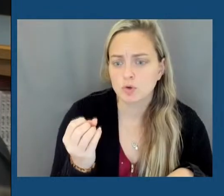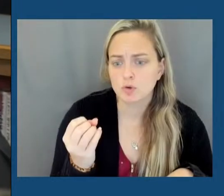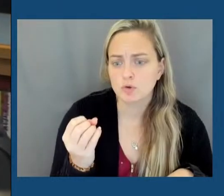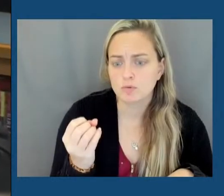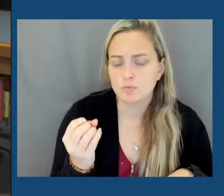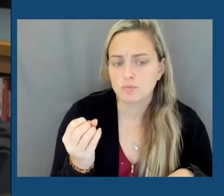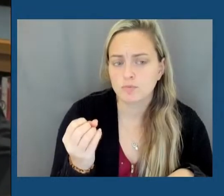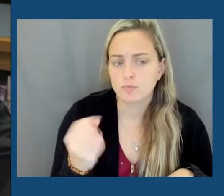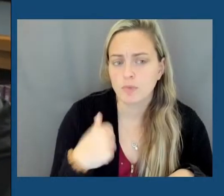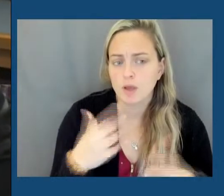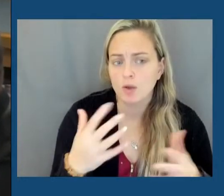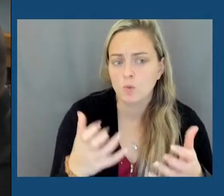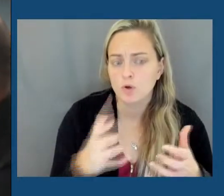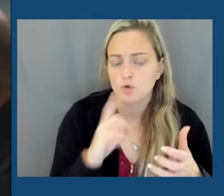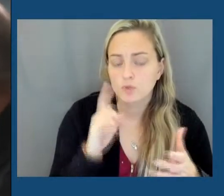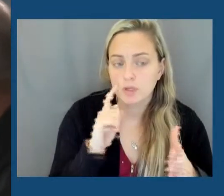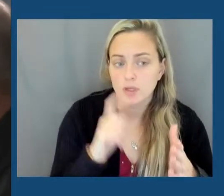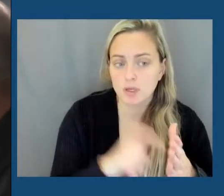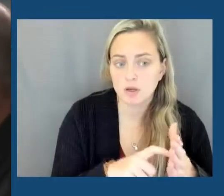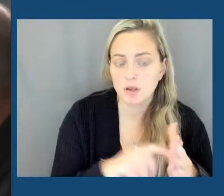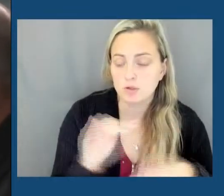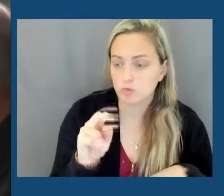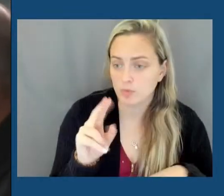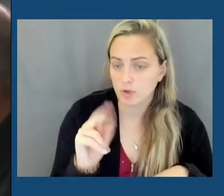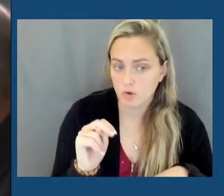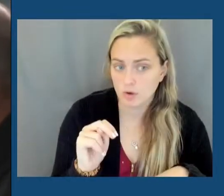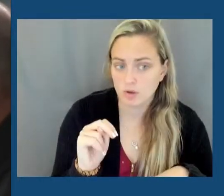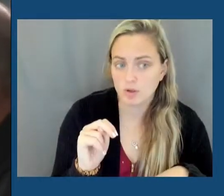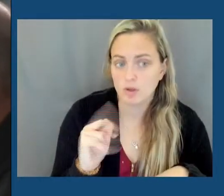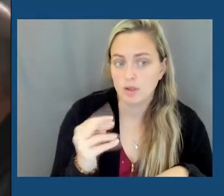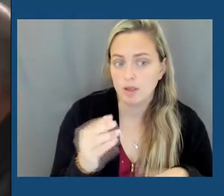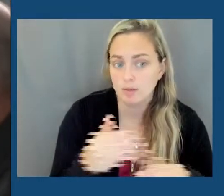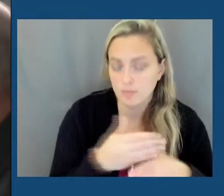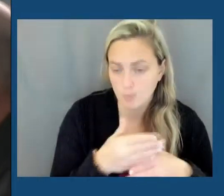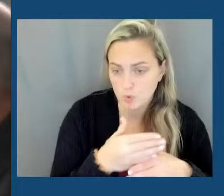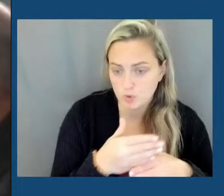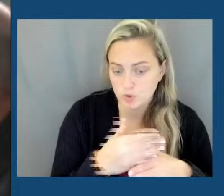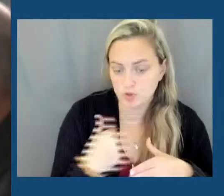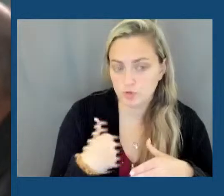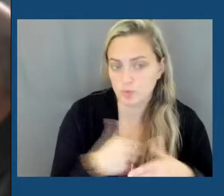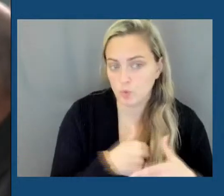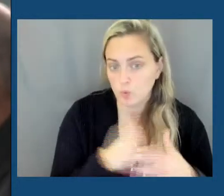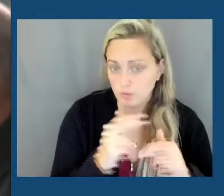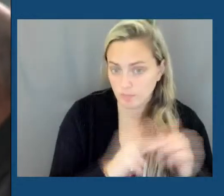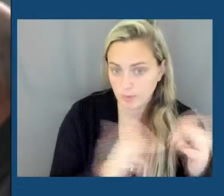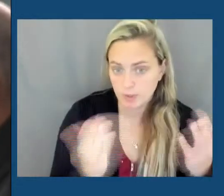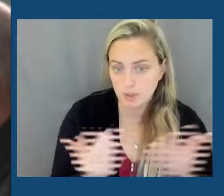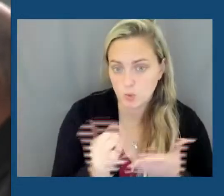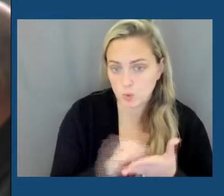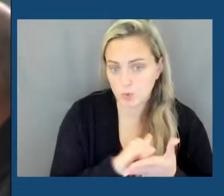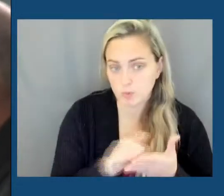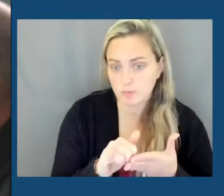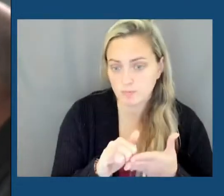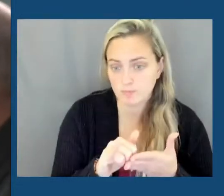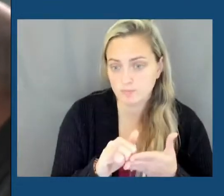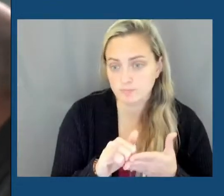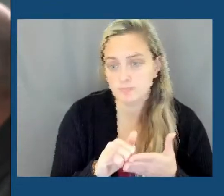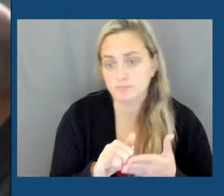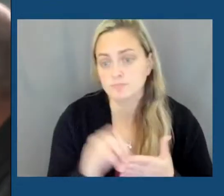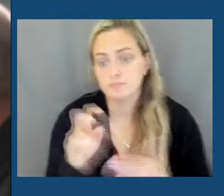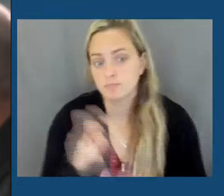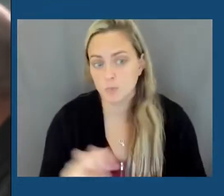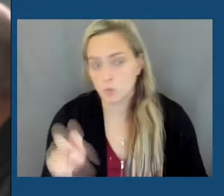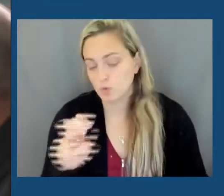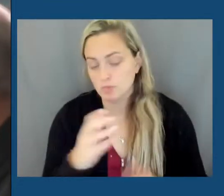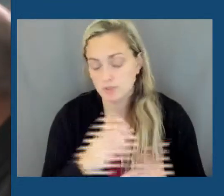want to really acknowledge Micron and the partnership that we have built here in New York State. The trips, as some